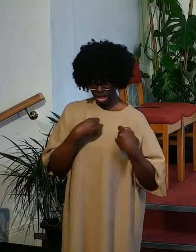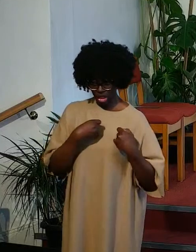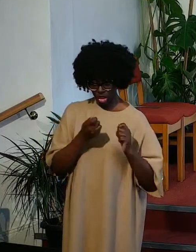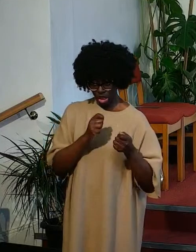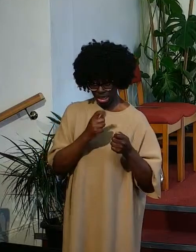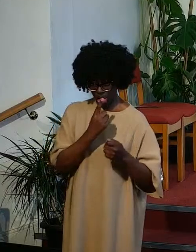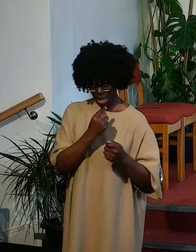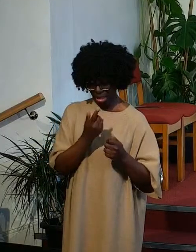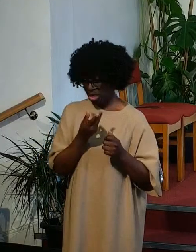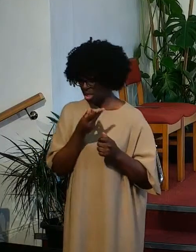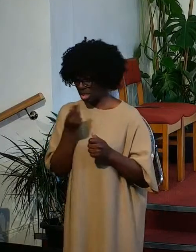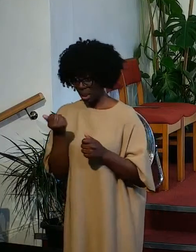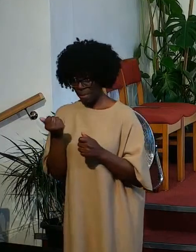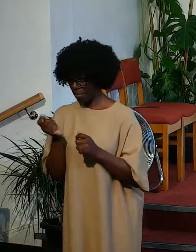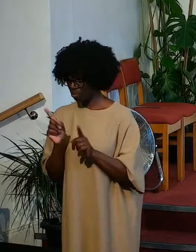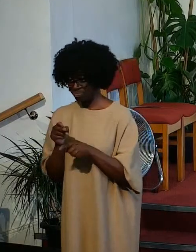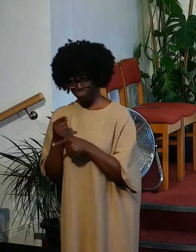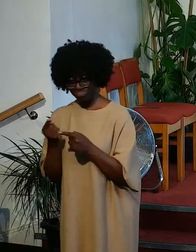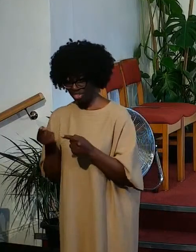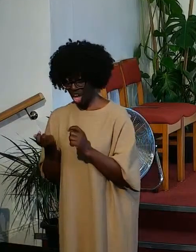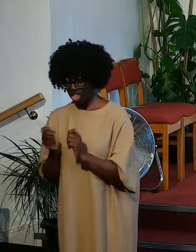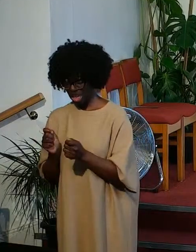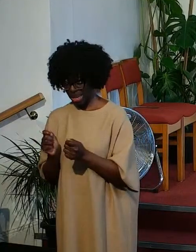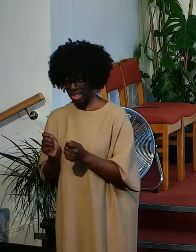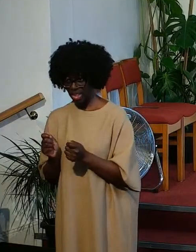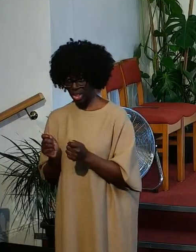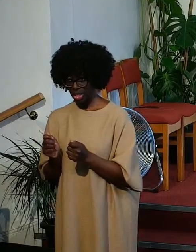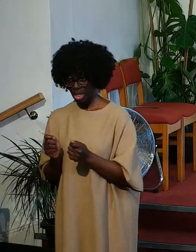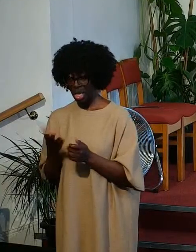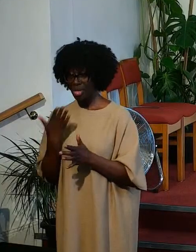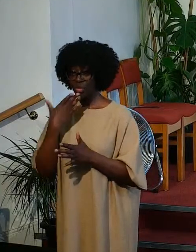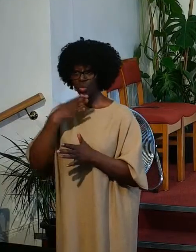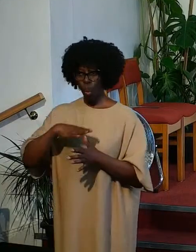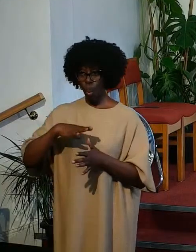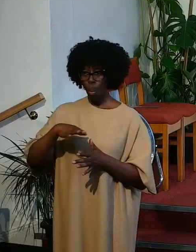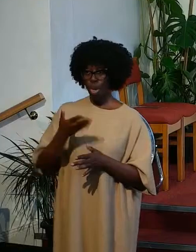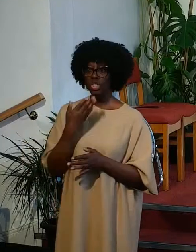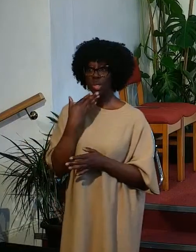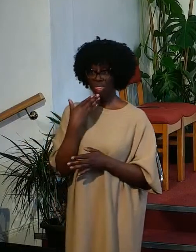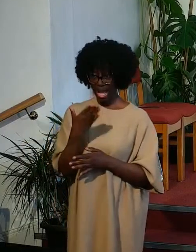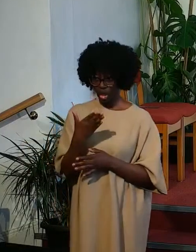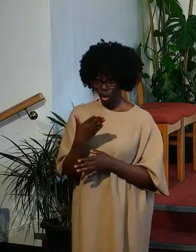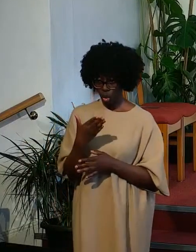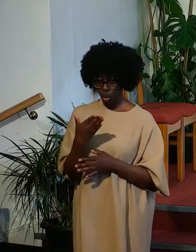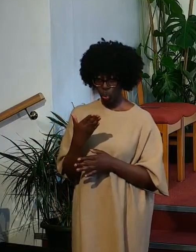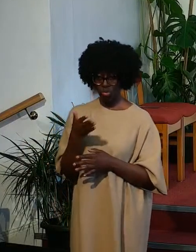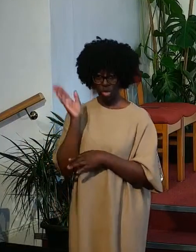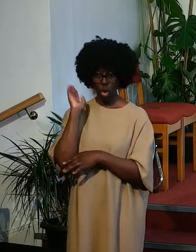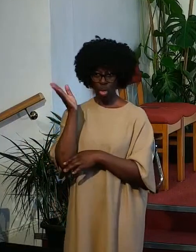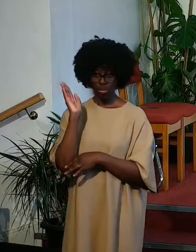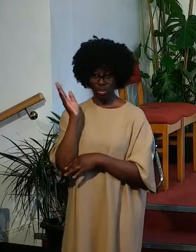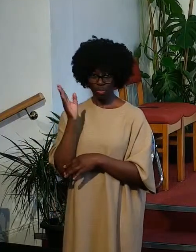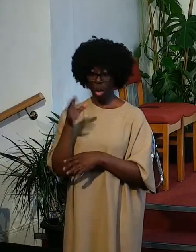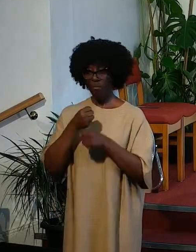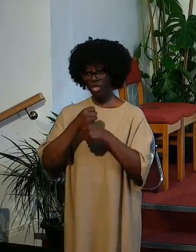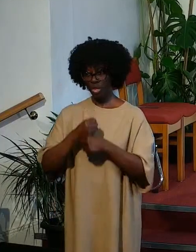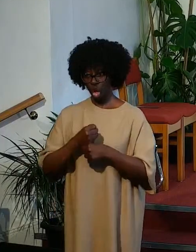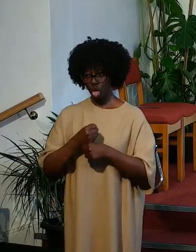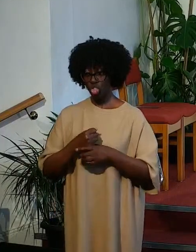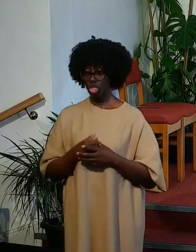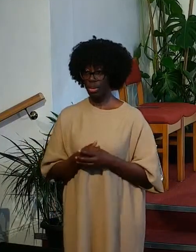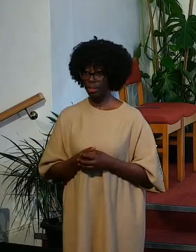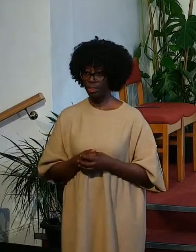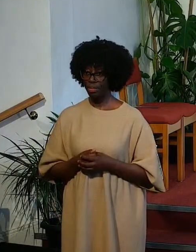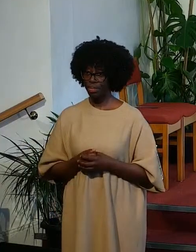is quite important. So I want to just thank you for highlighting this, for the church. And then lastly, Nomsa, you